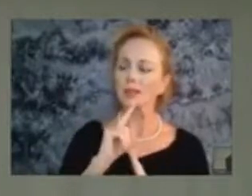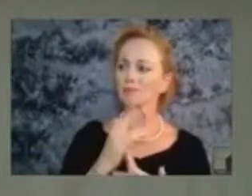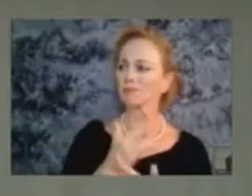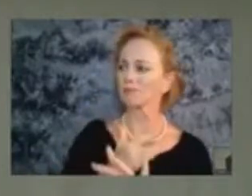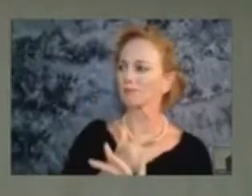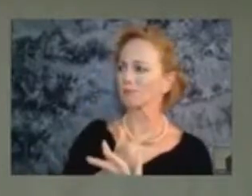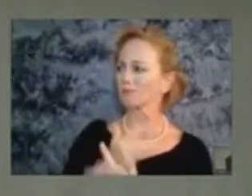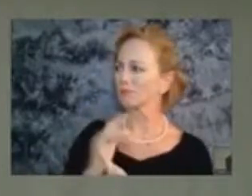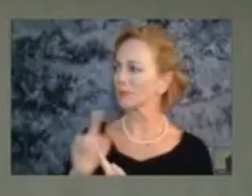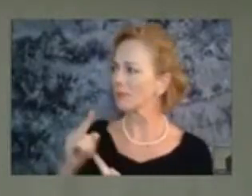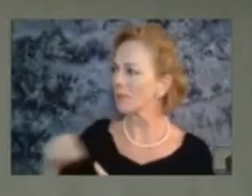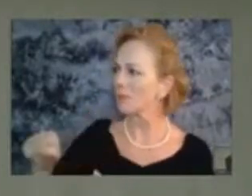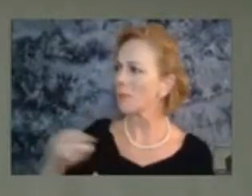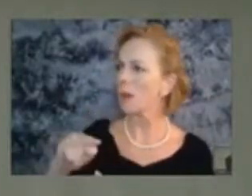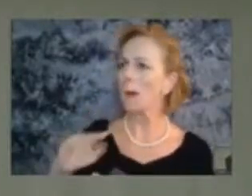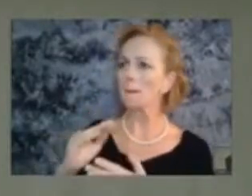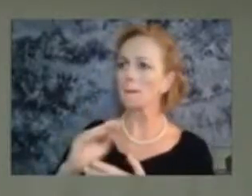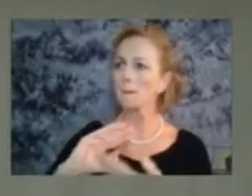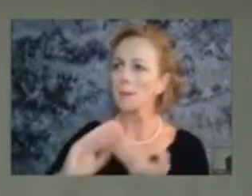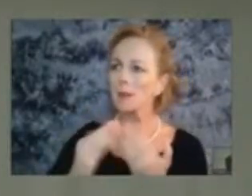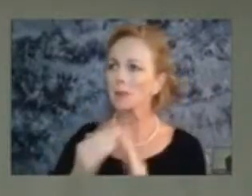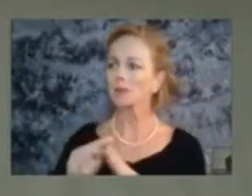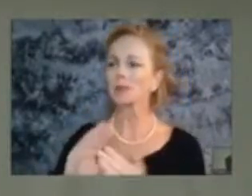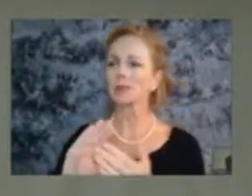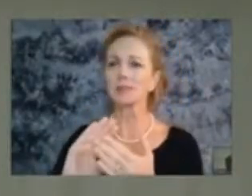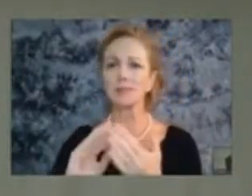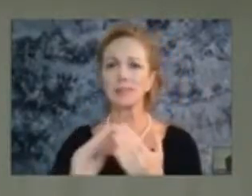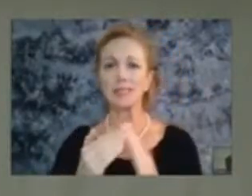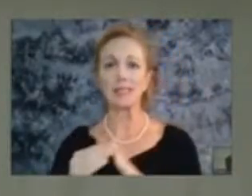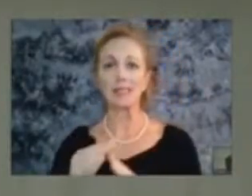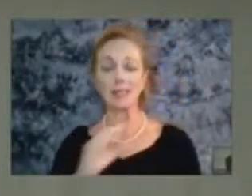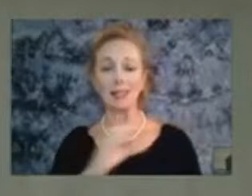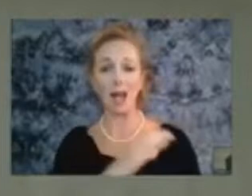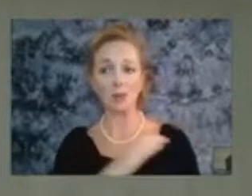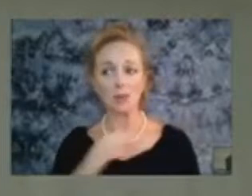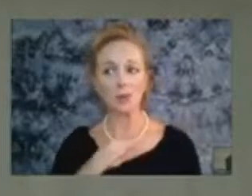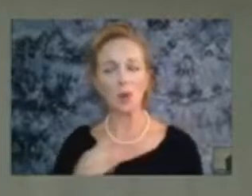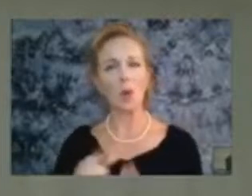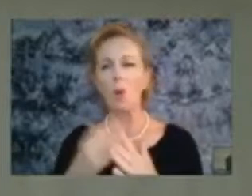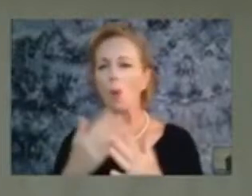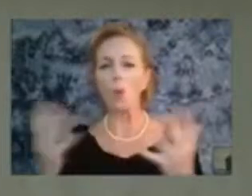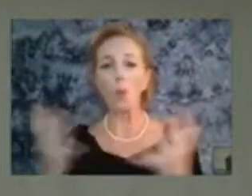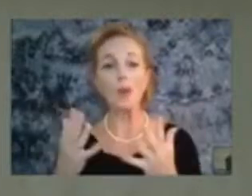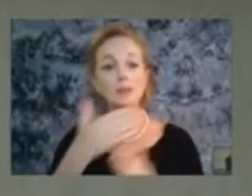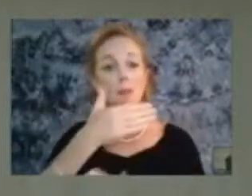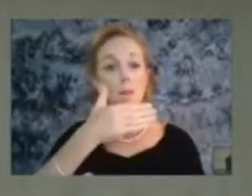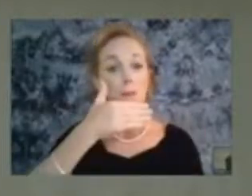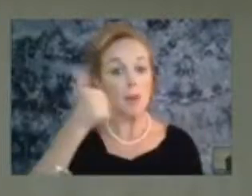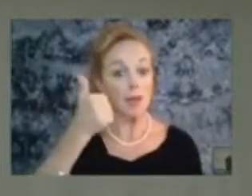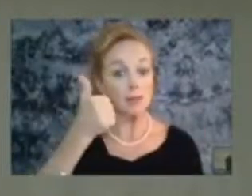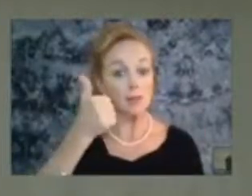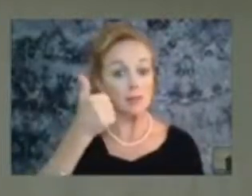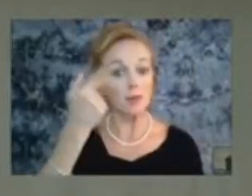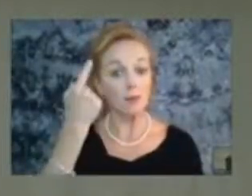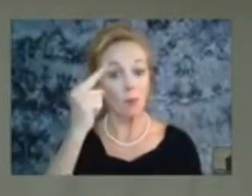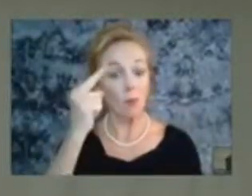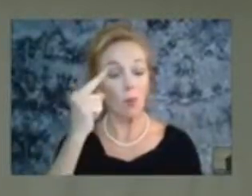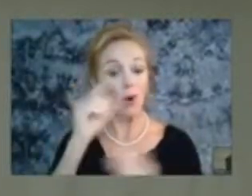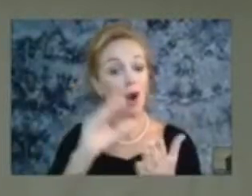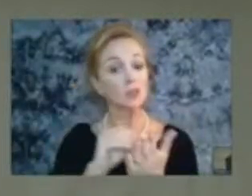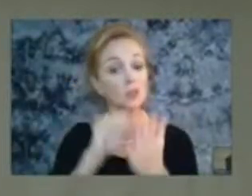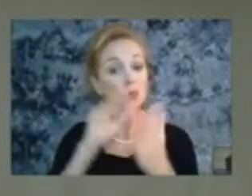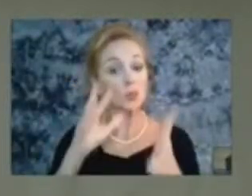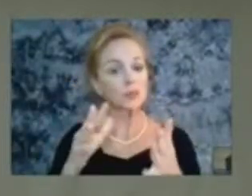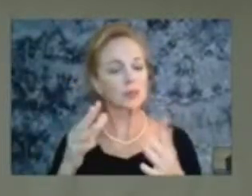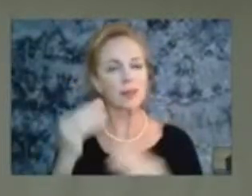encouraging us to think hard about our core focus, what's best for students, and really think